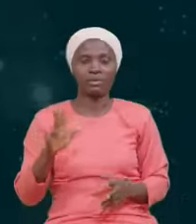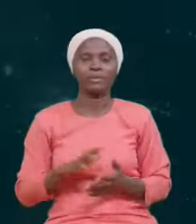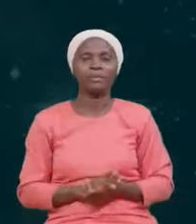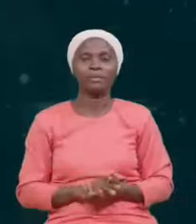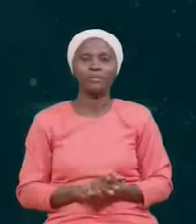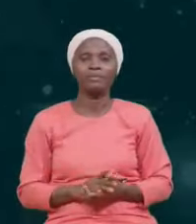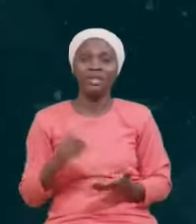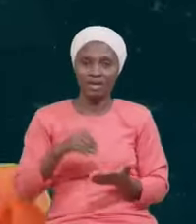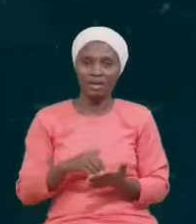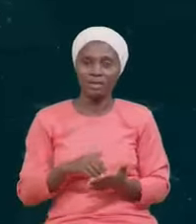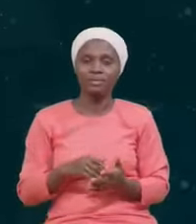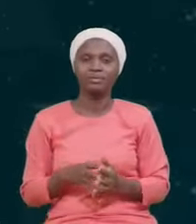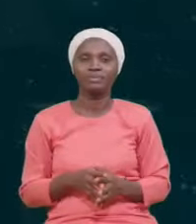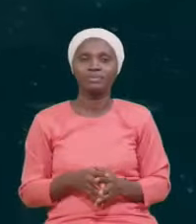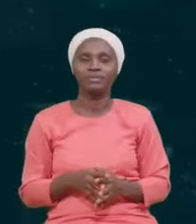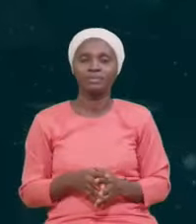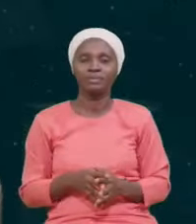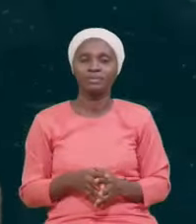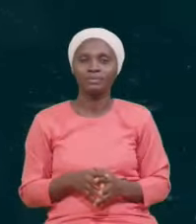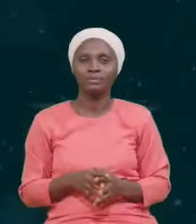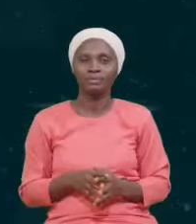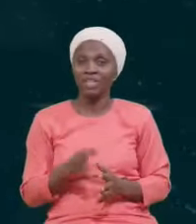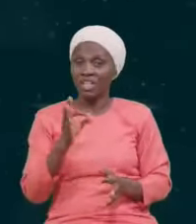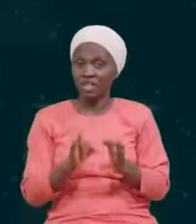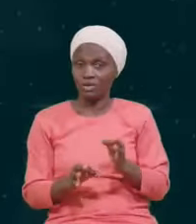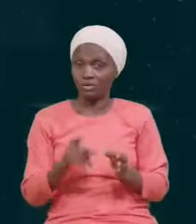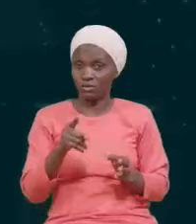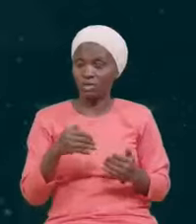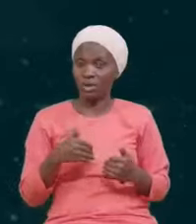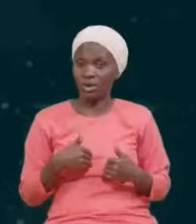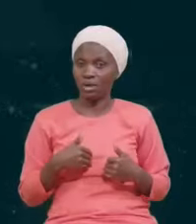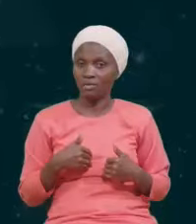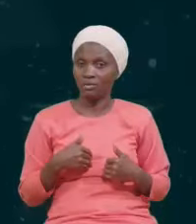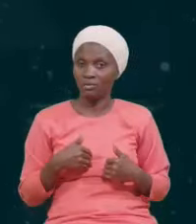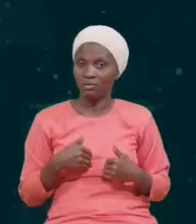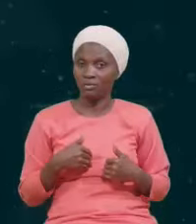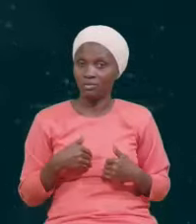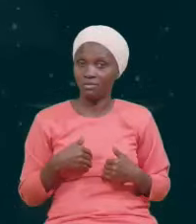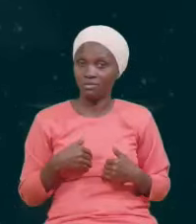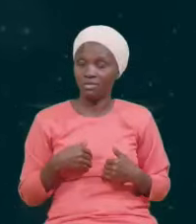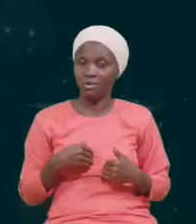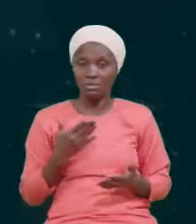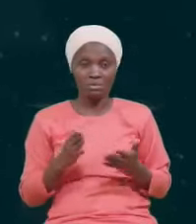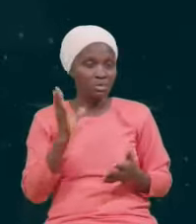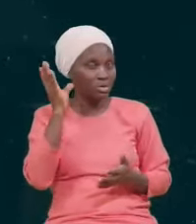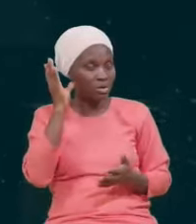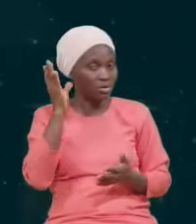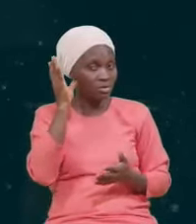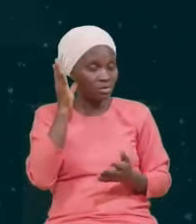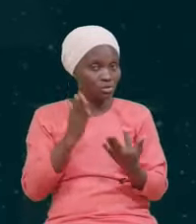+234 915 444 9263. I'll repeat that again. If you have been listening via radio or